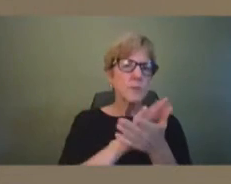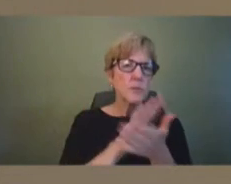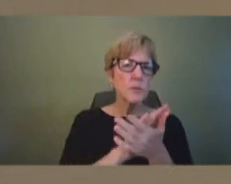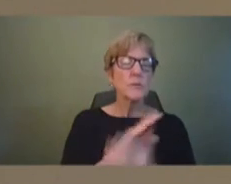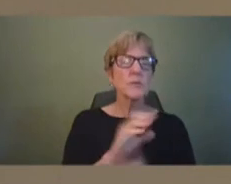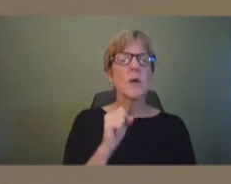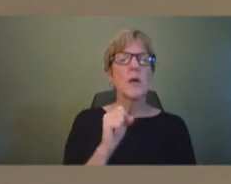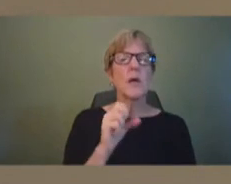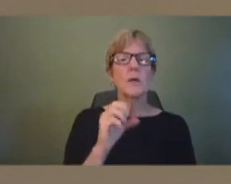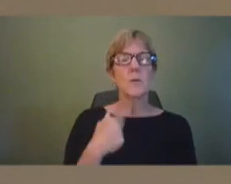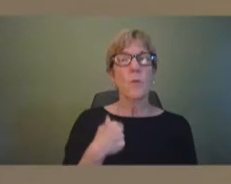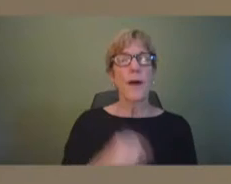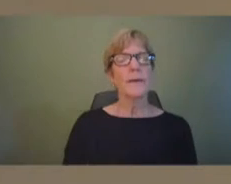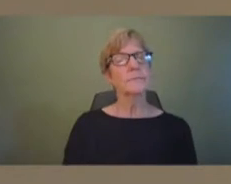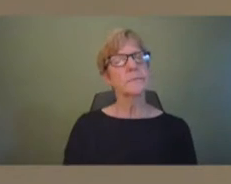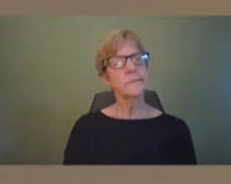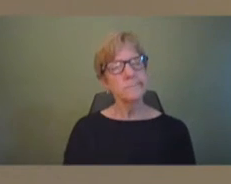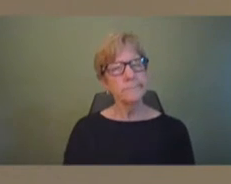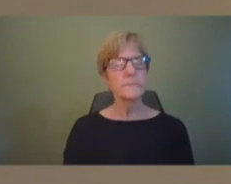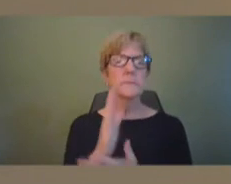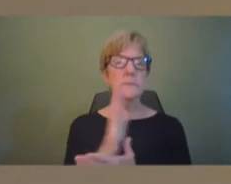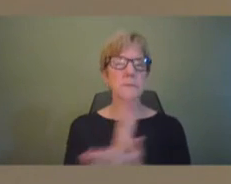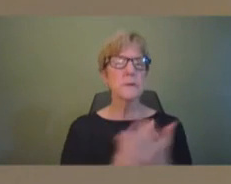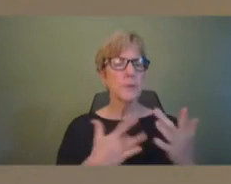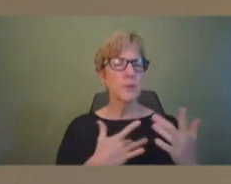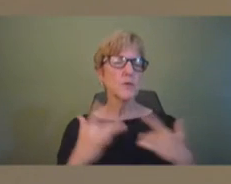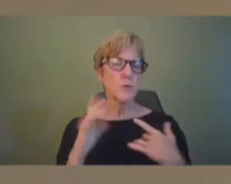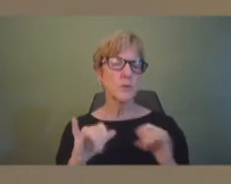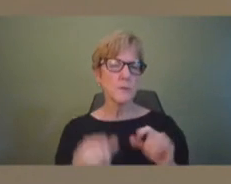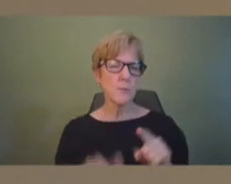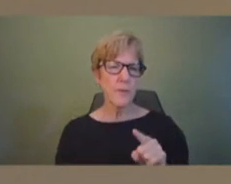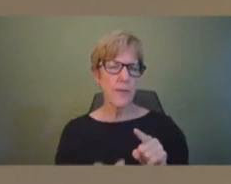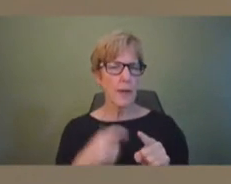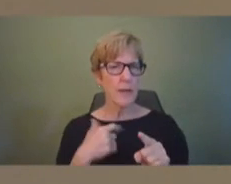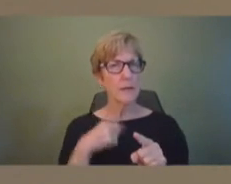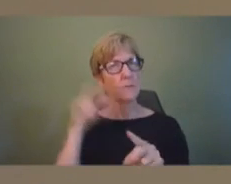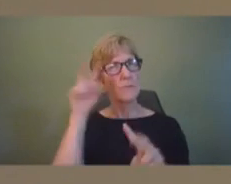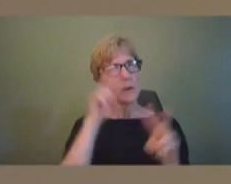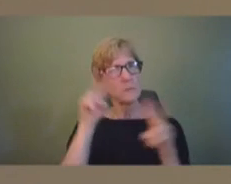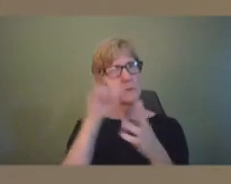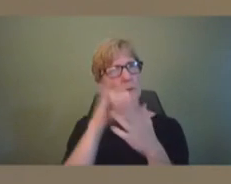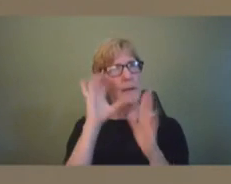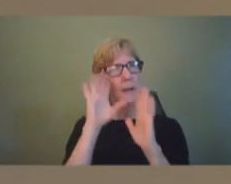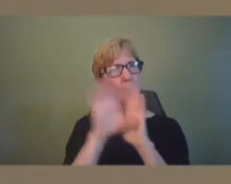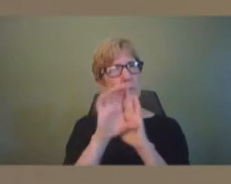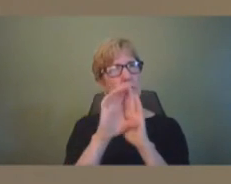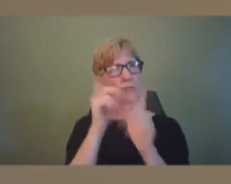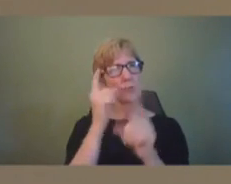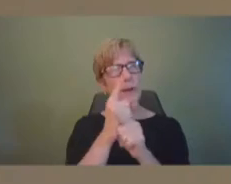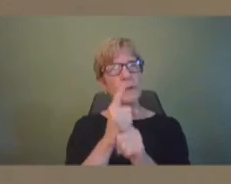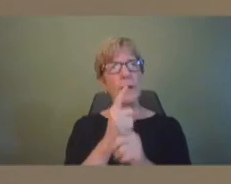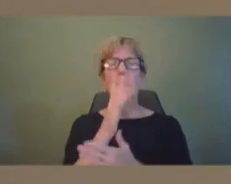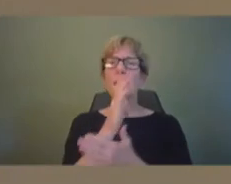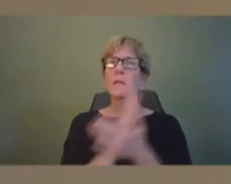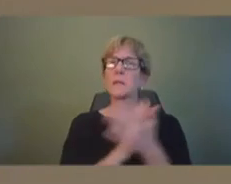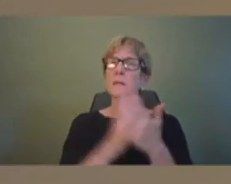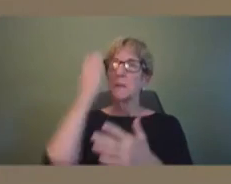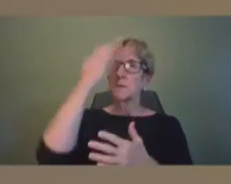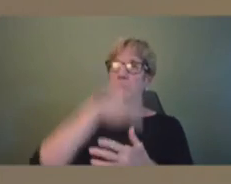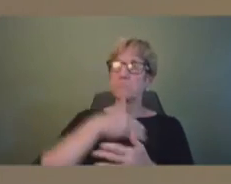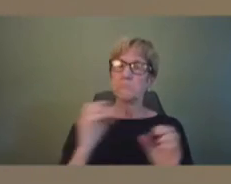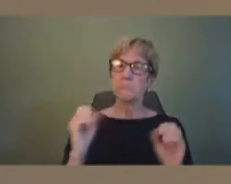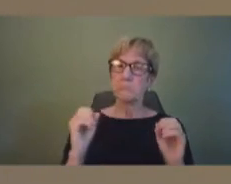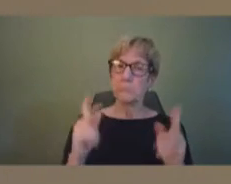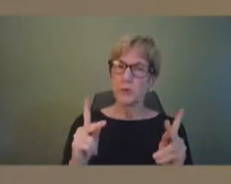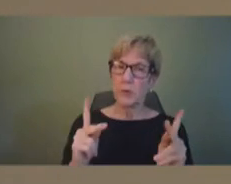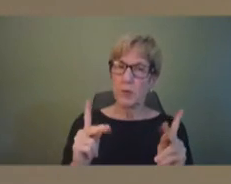certainly have some concerns about that this seems like if if I'm looking at that correctly there are some missed opportunities perhaps